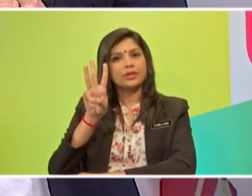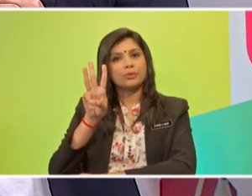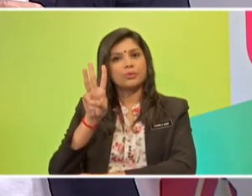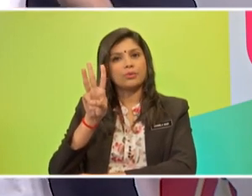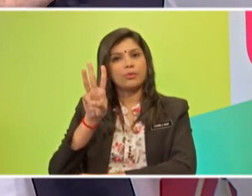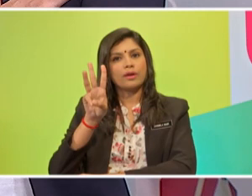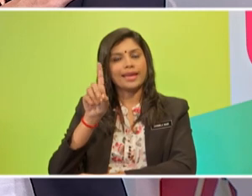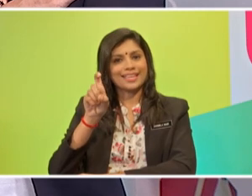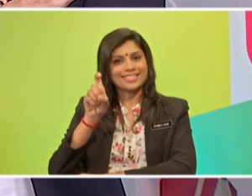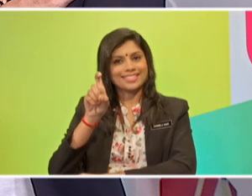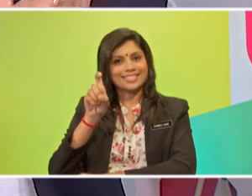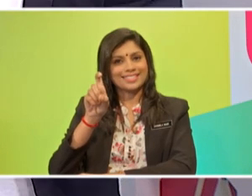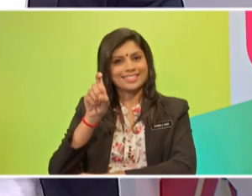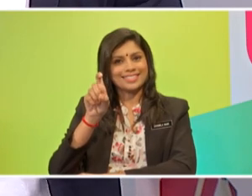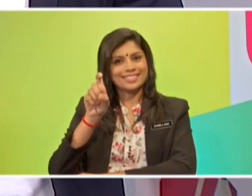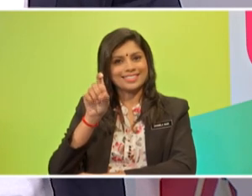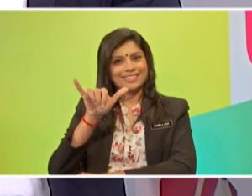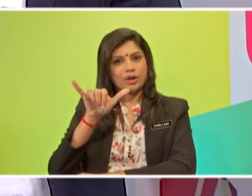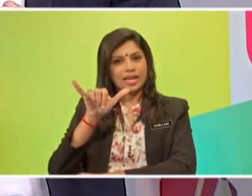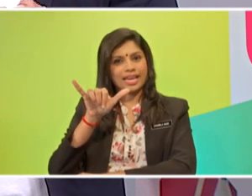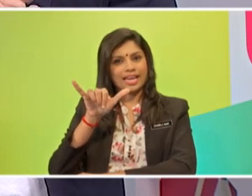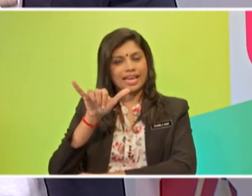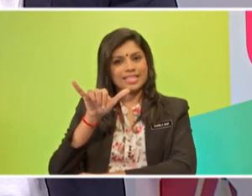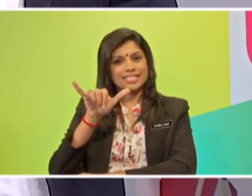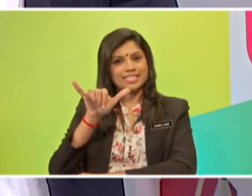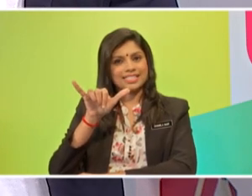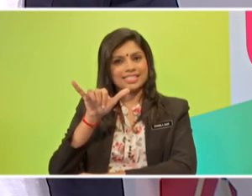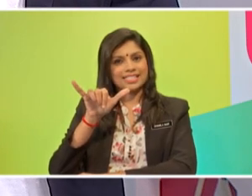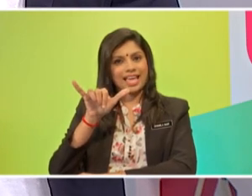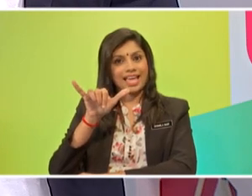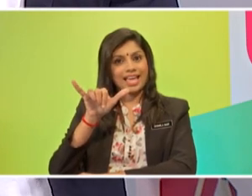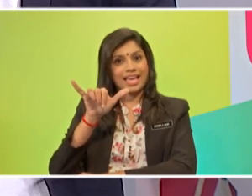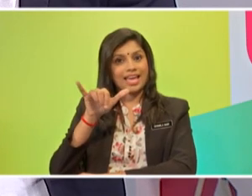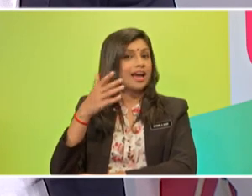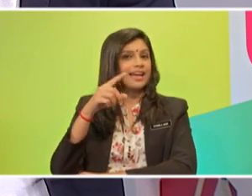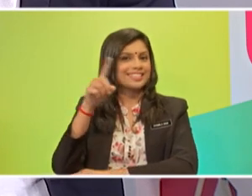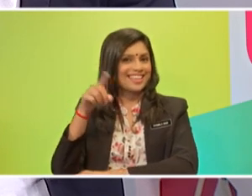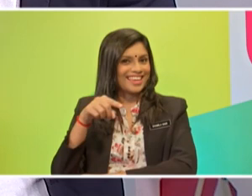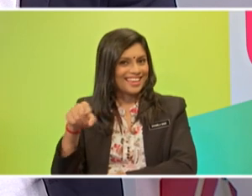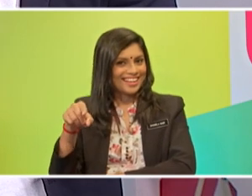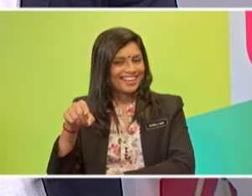W, X, Y, and Z.